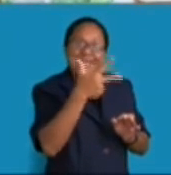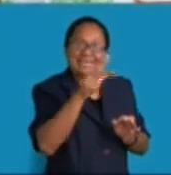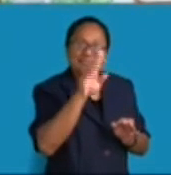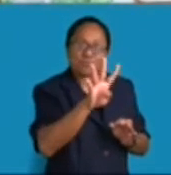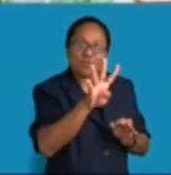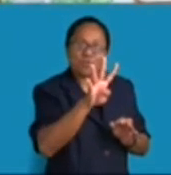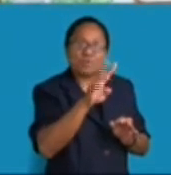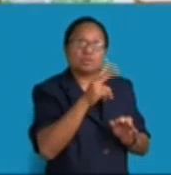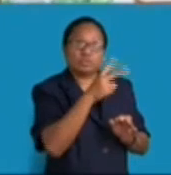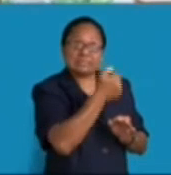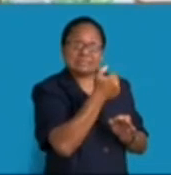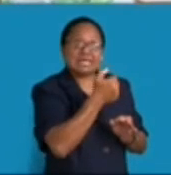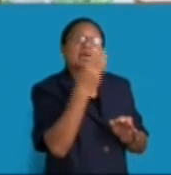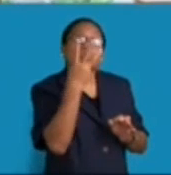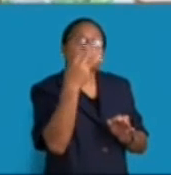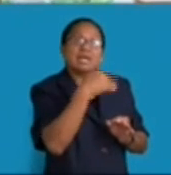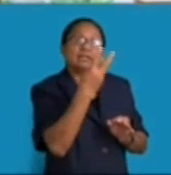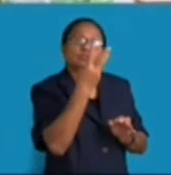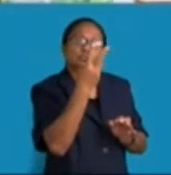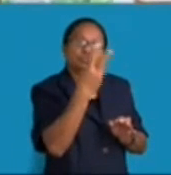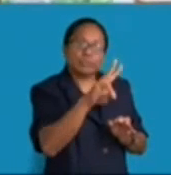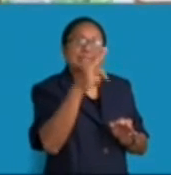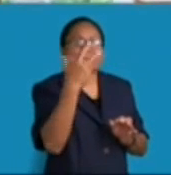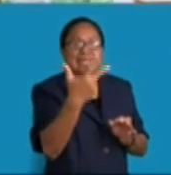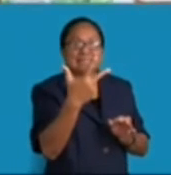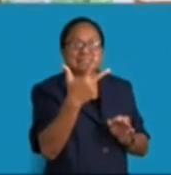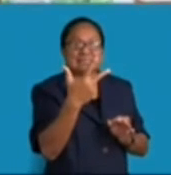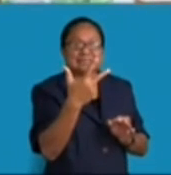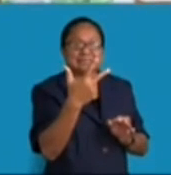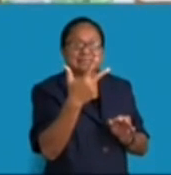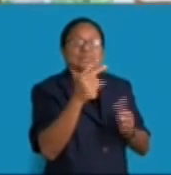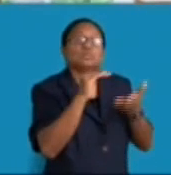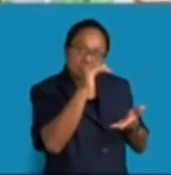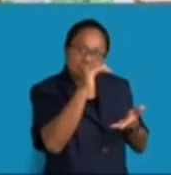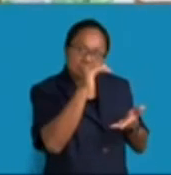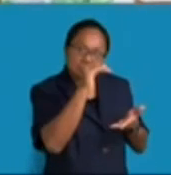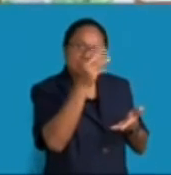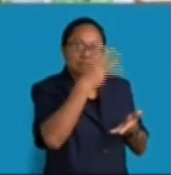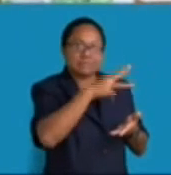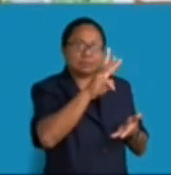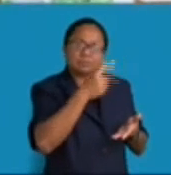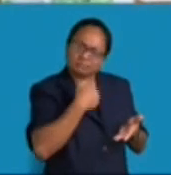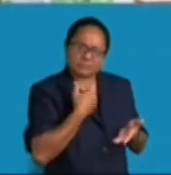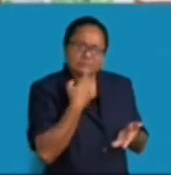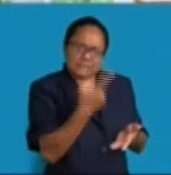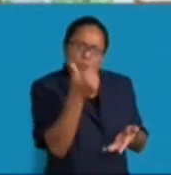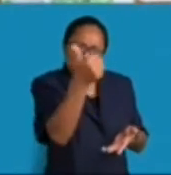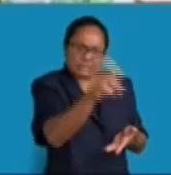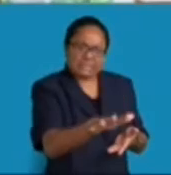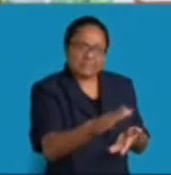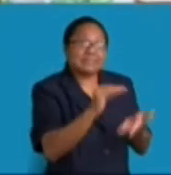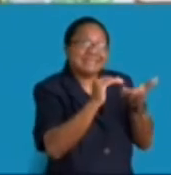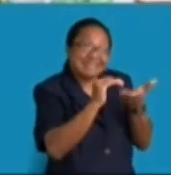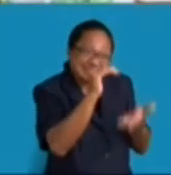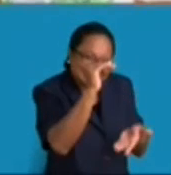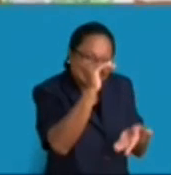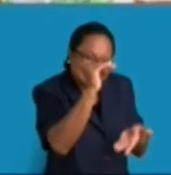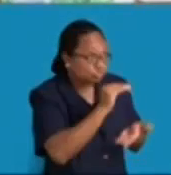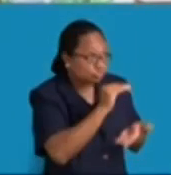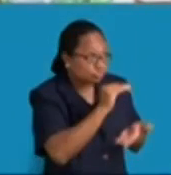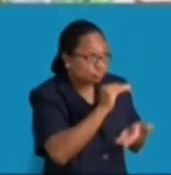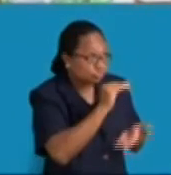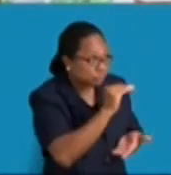284. And 2016, 328. So there was an increase of 33%, and that's what I said. Increase. Increase. Thank